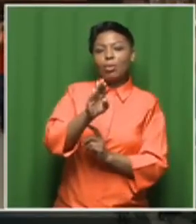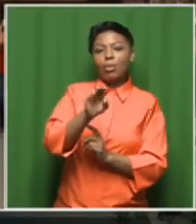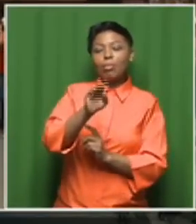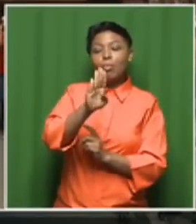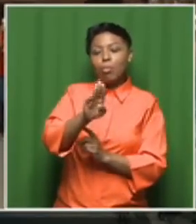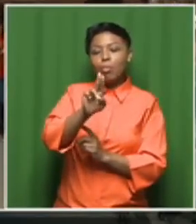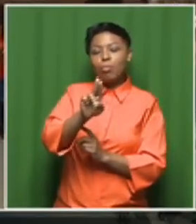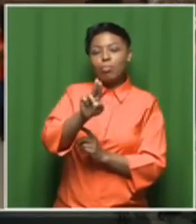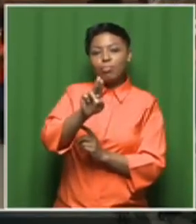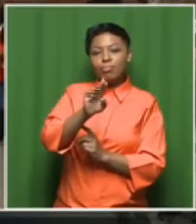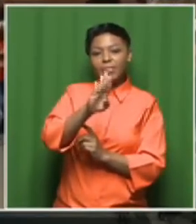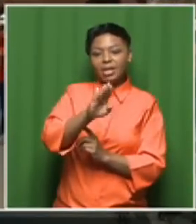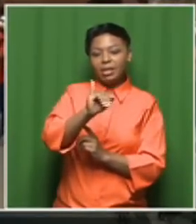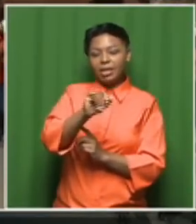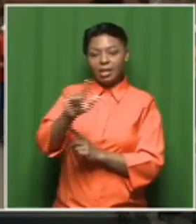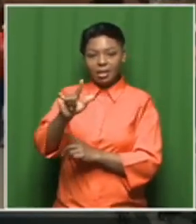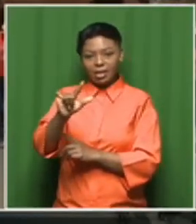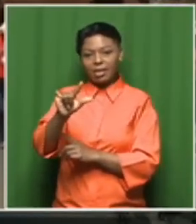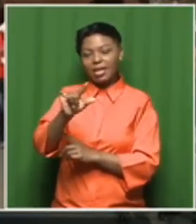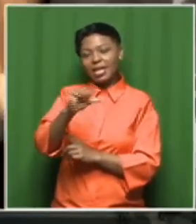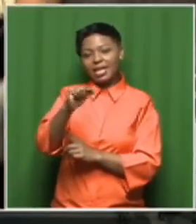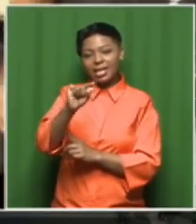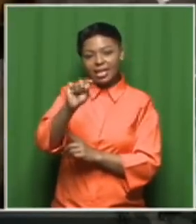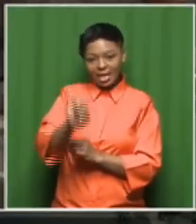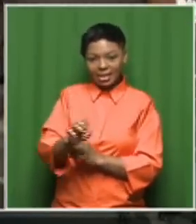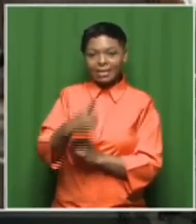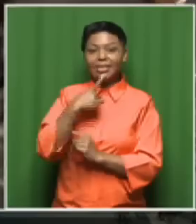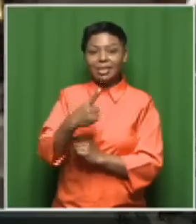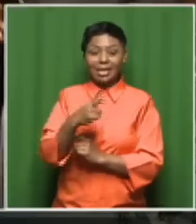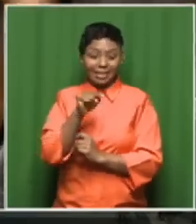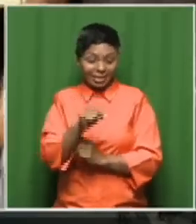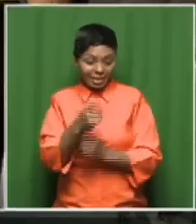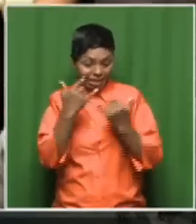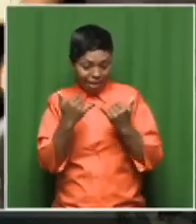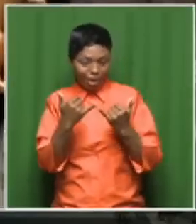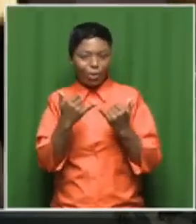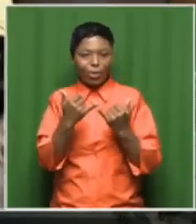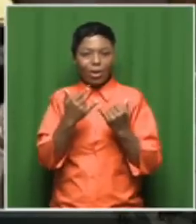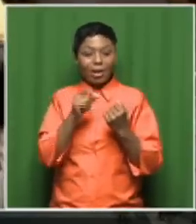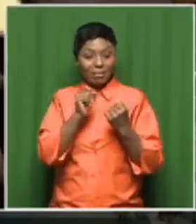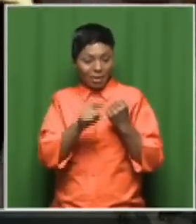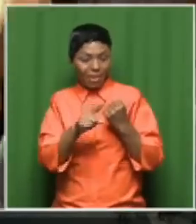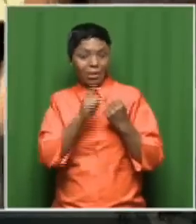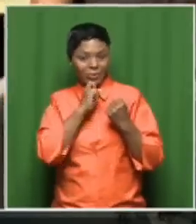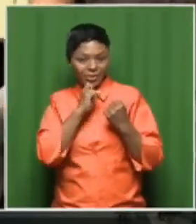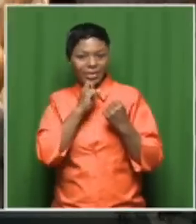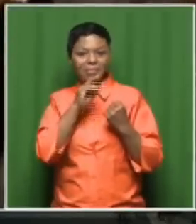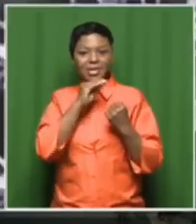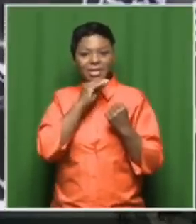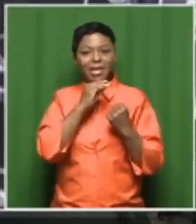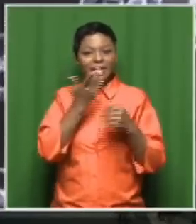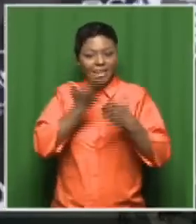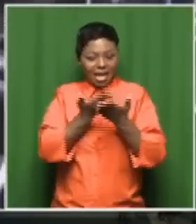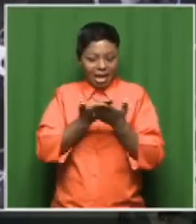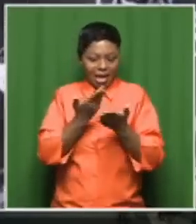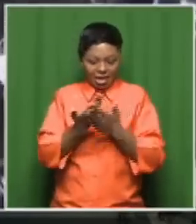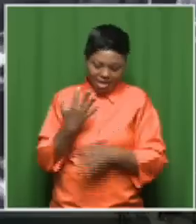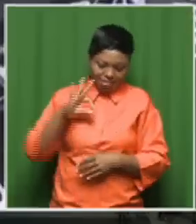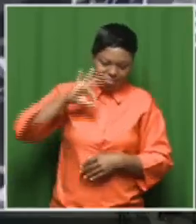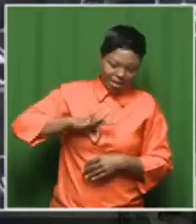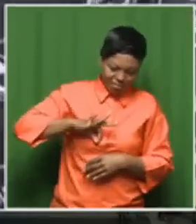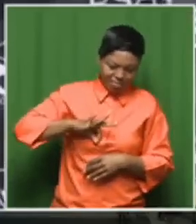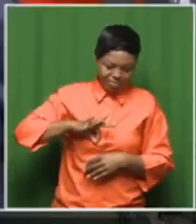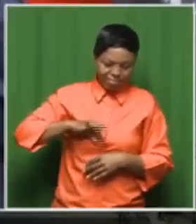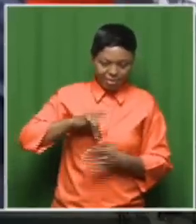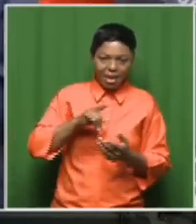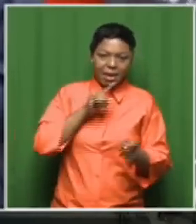yes, who said what we need is a massive income grant. In other words, let's give a few crumbs off the table to keep them